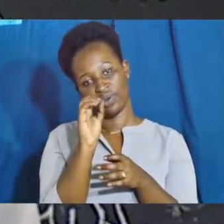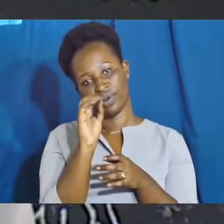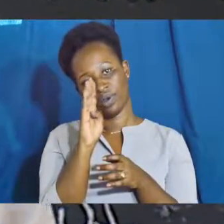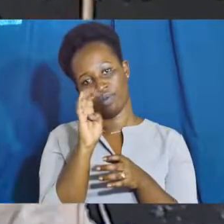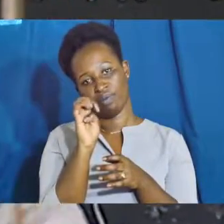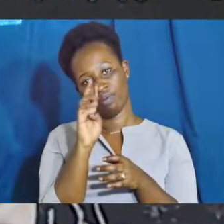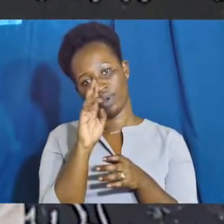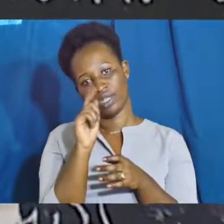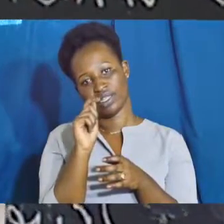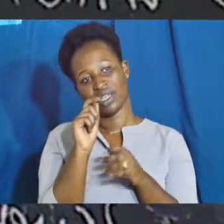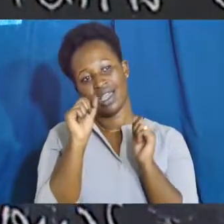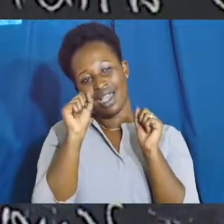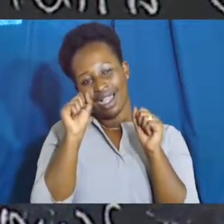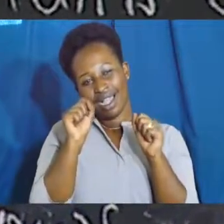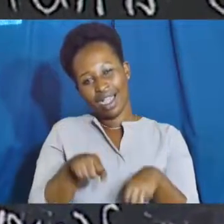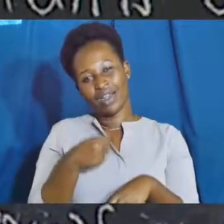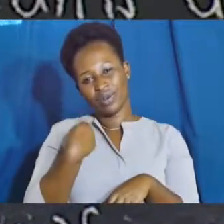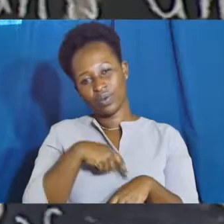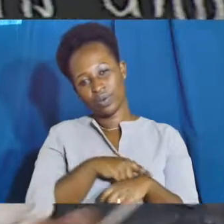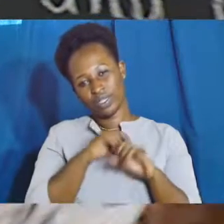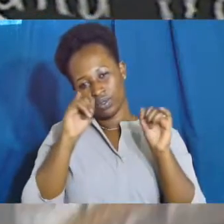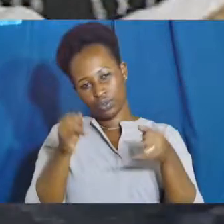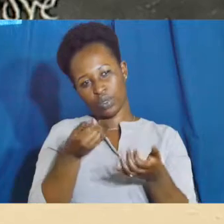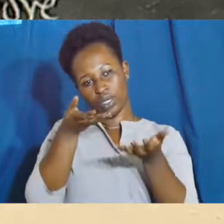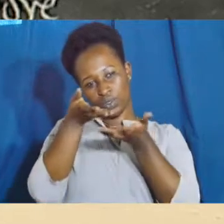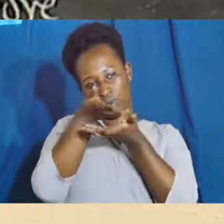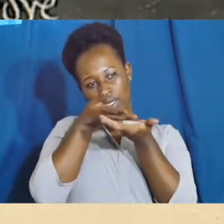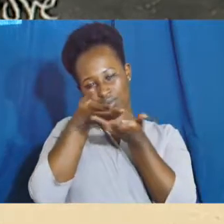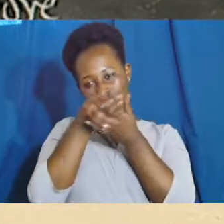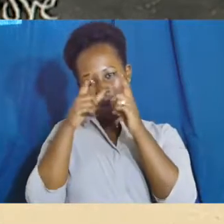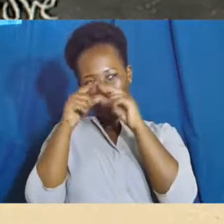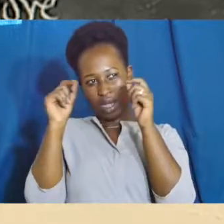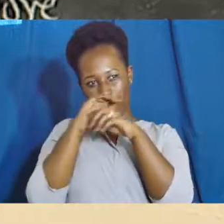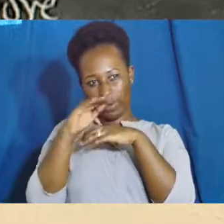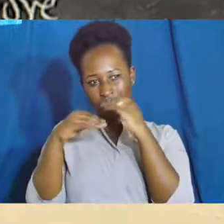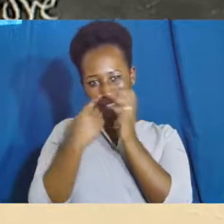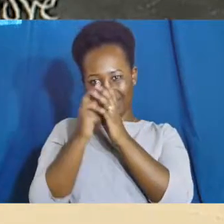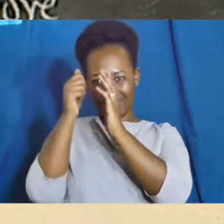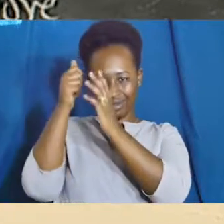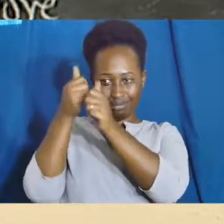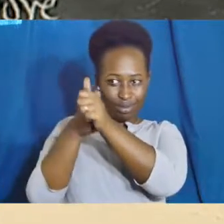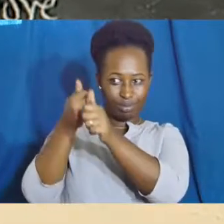can we try to analyze these terms one by one?